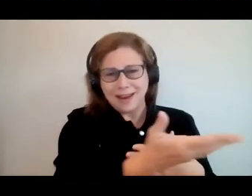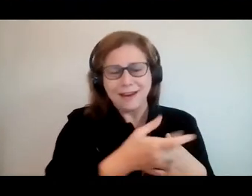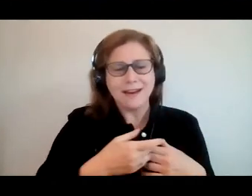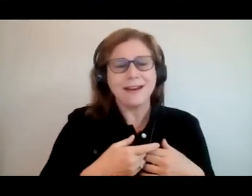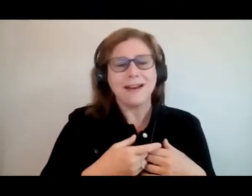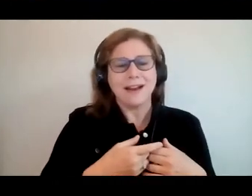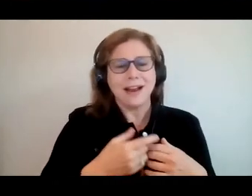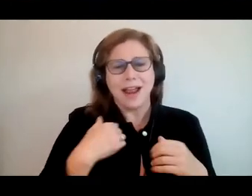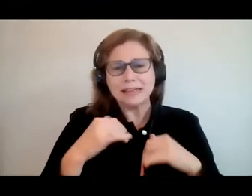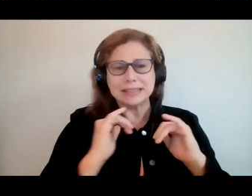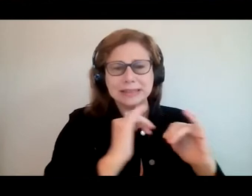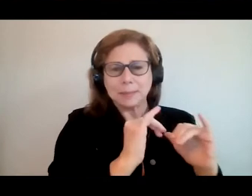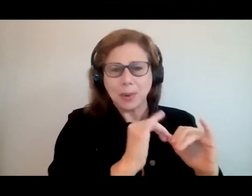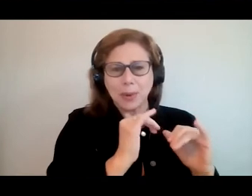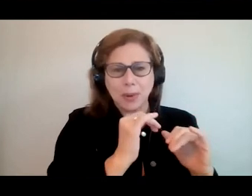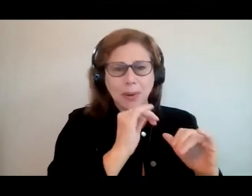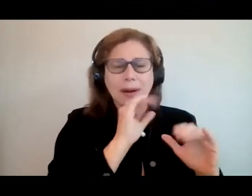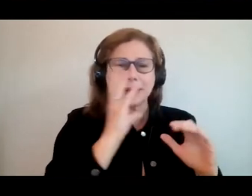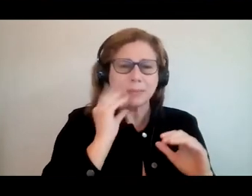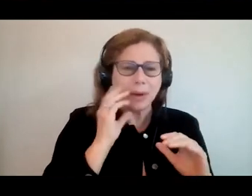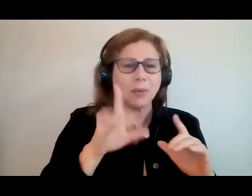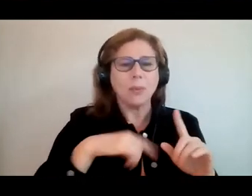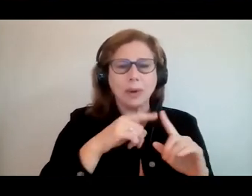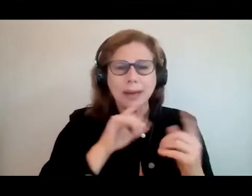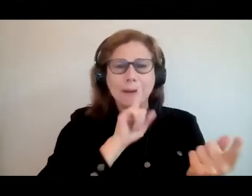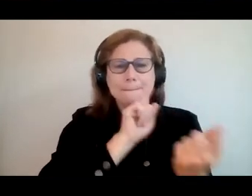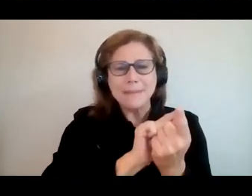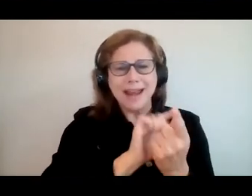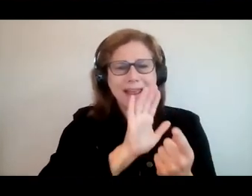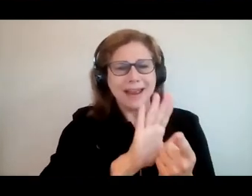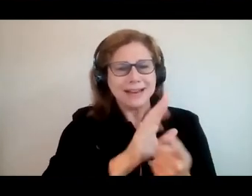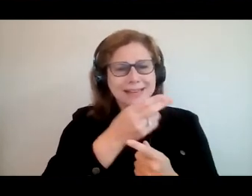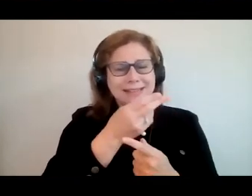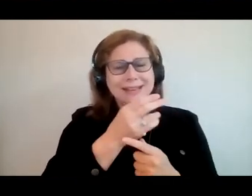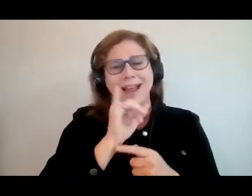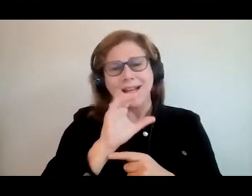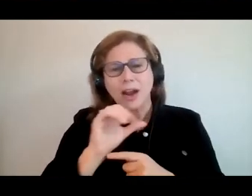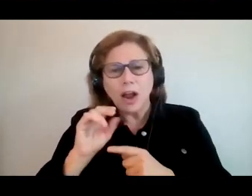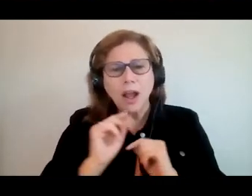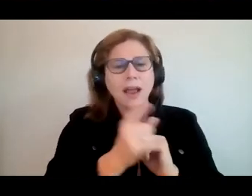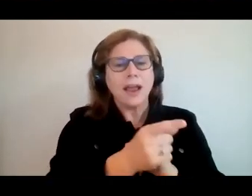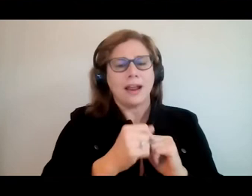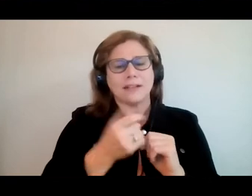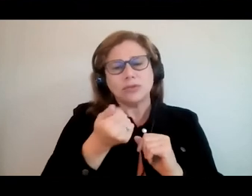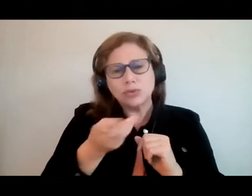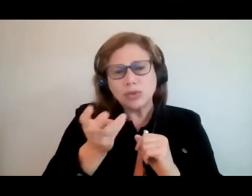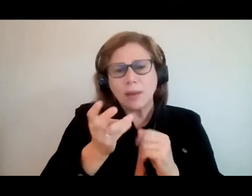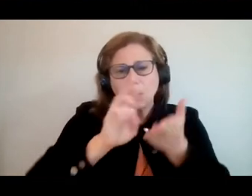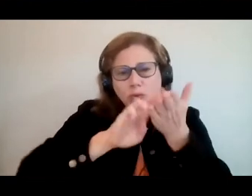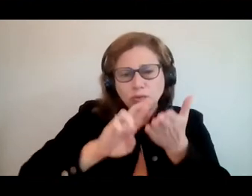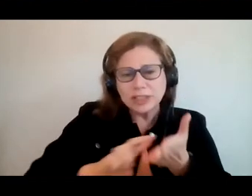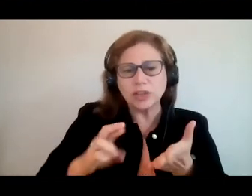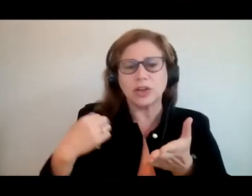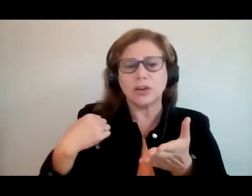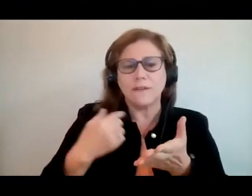as he did, met his icon and all of these different things. And so wrote these scenes out from the research that we did through, you